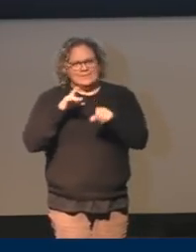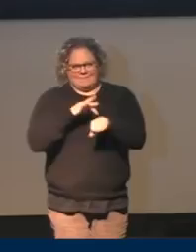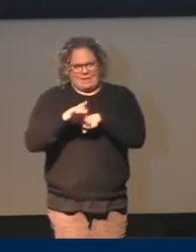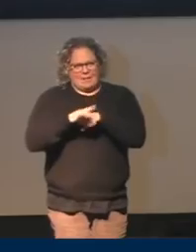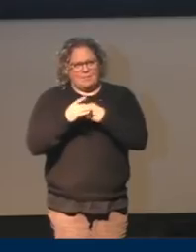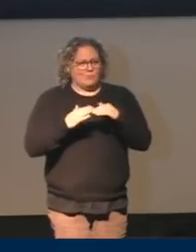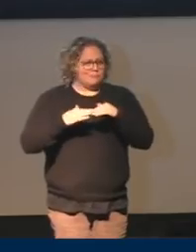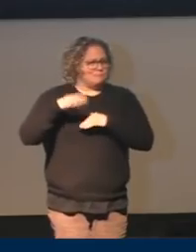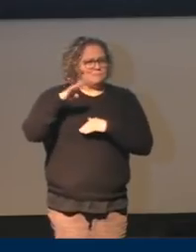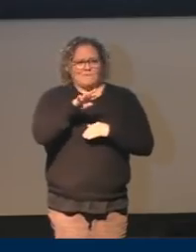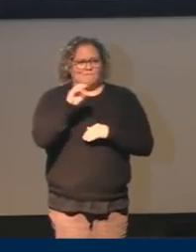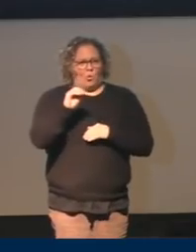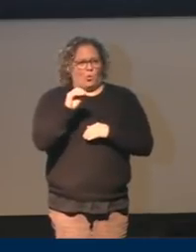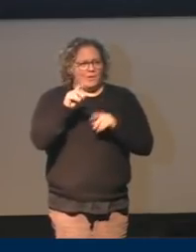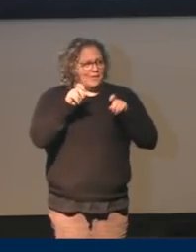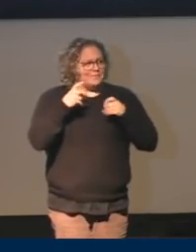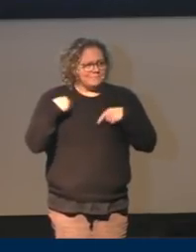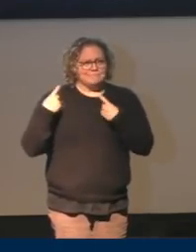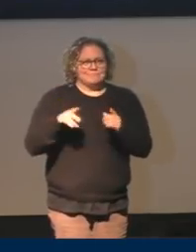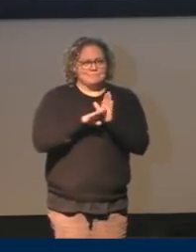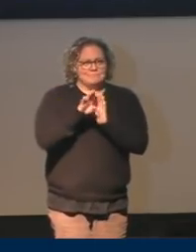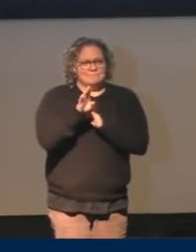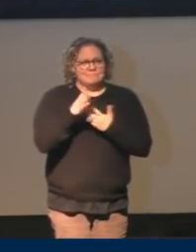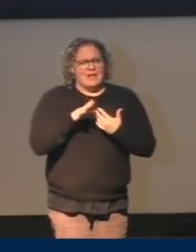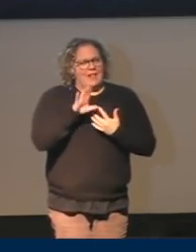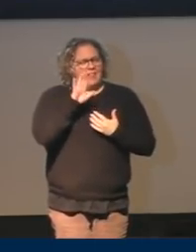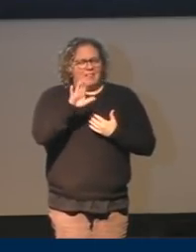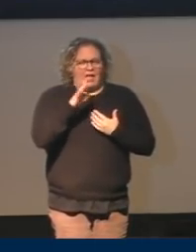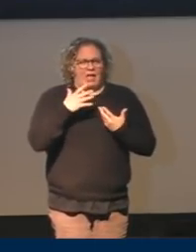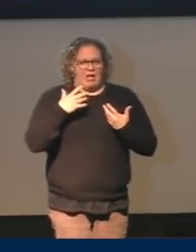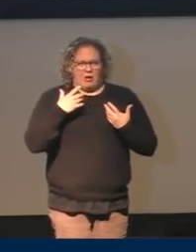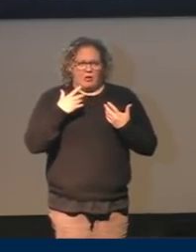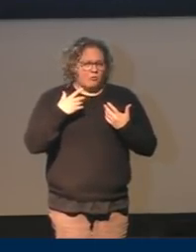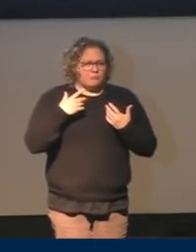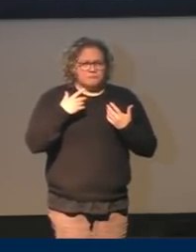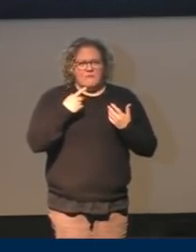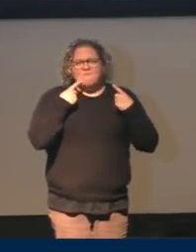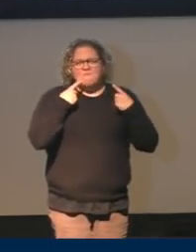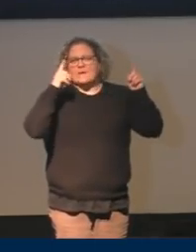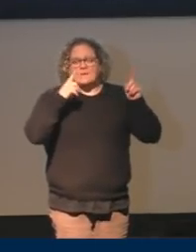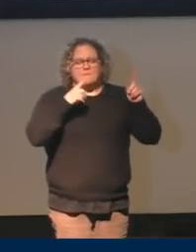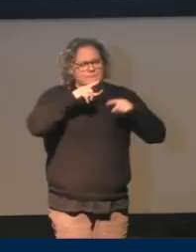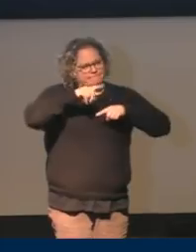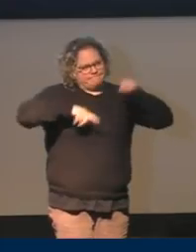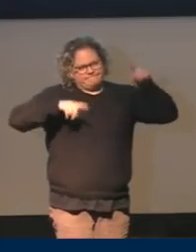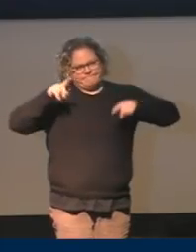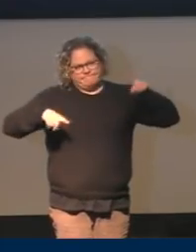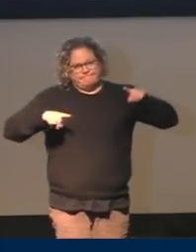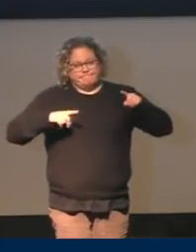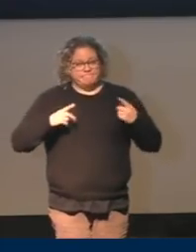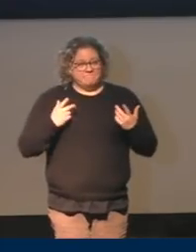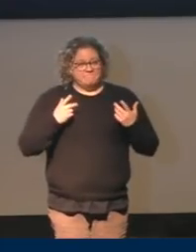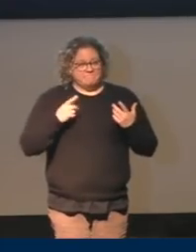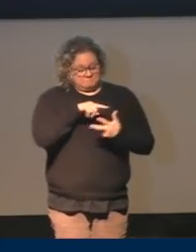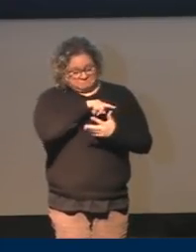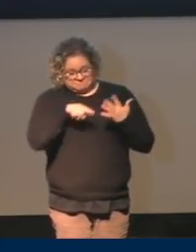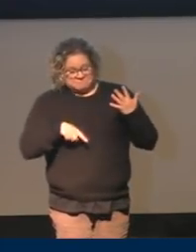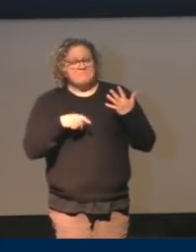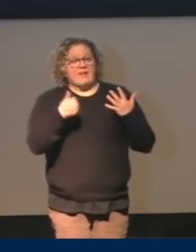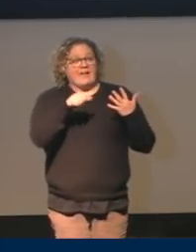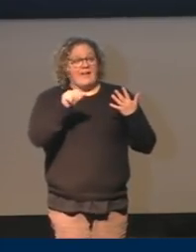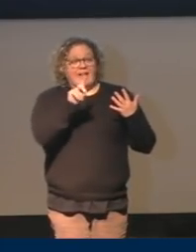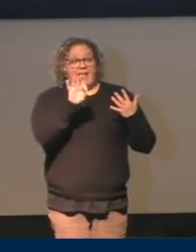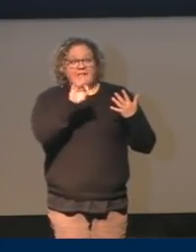that have been developed, and all of them have variable performances. None of them are FDA approved. And so it's very important for our laboratory to